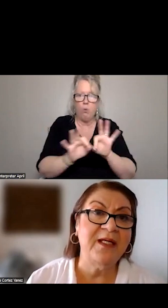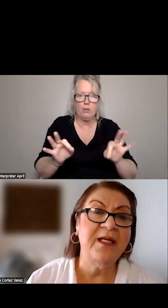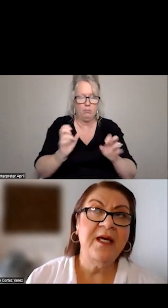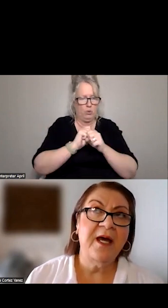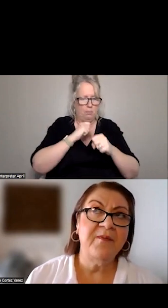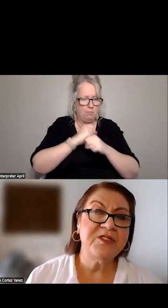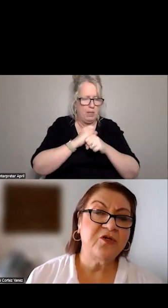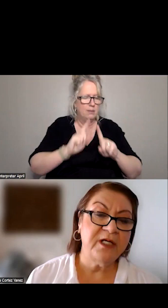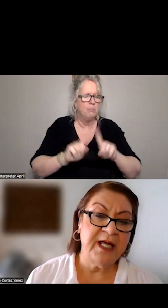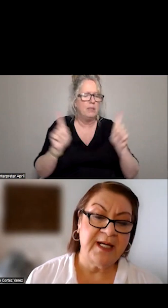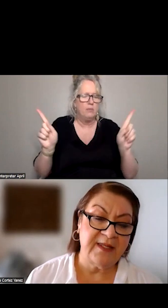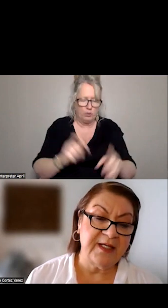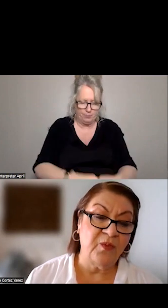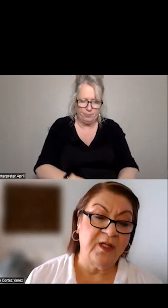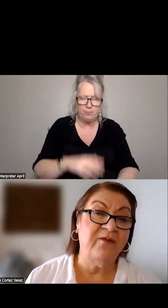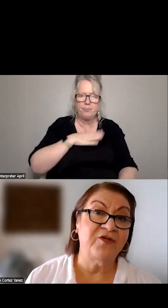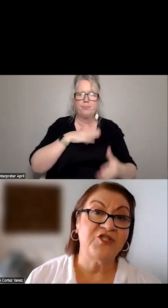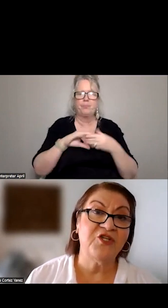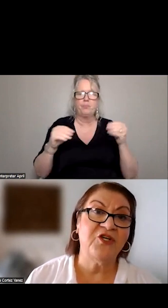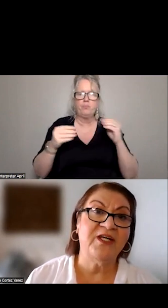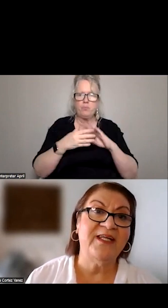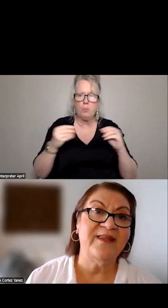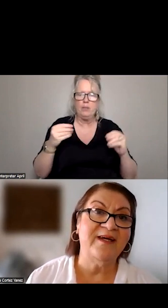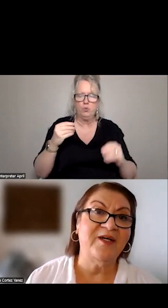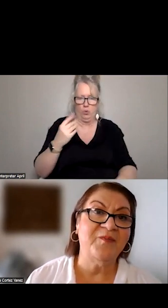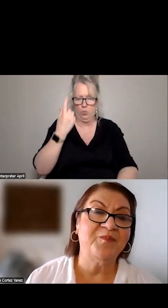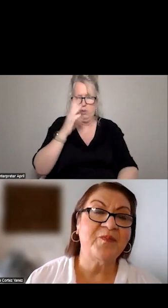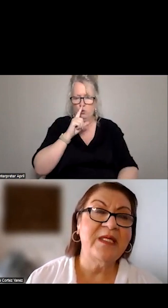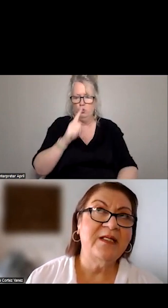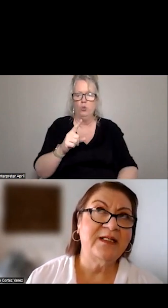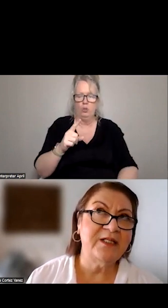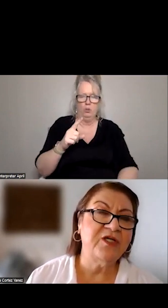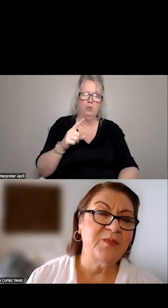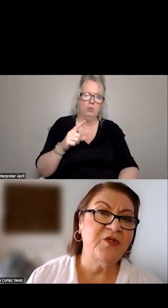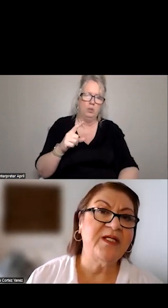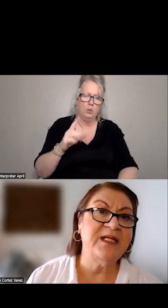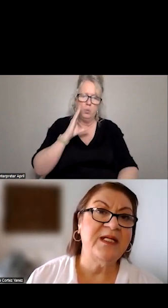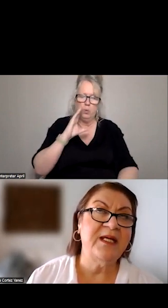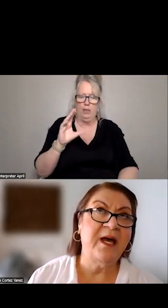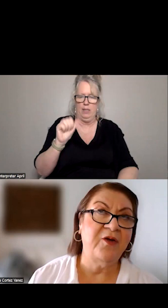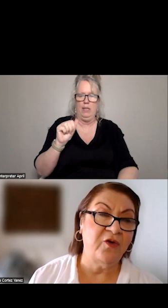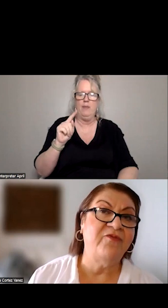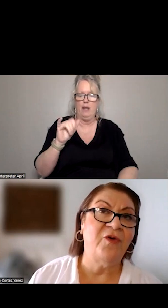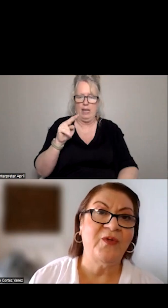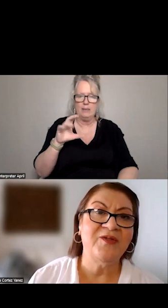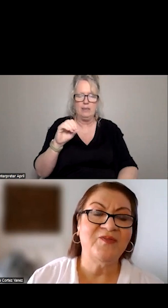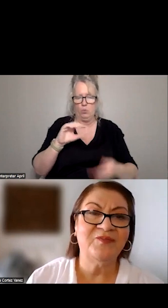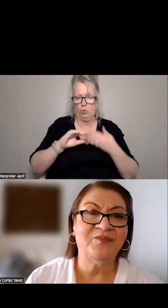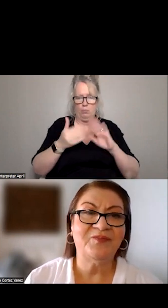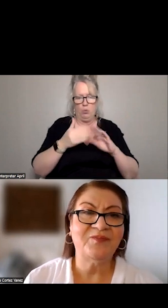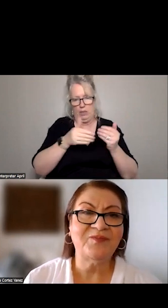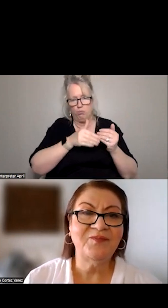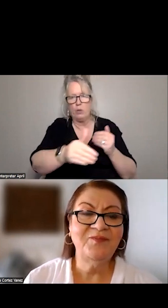in my story, and I think it will for sure in the Latino community going